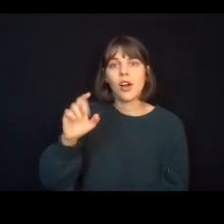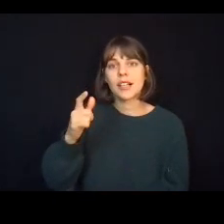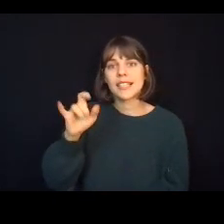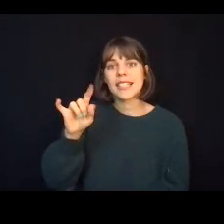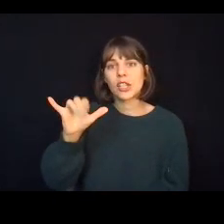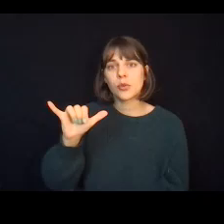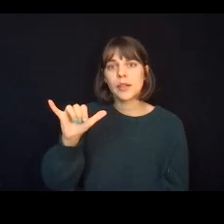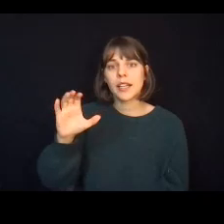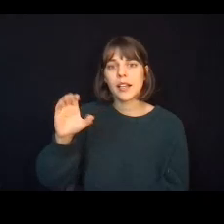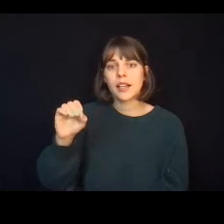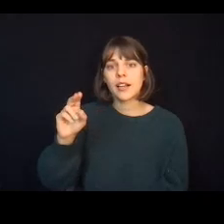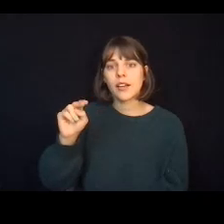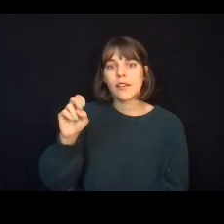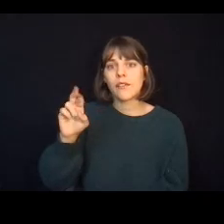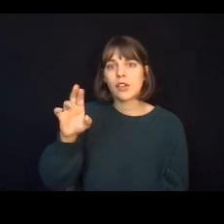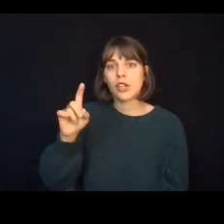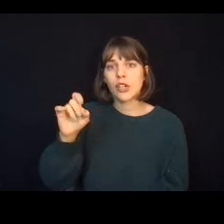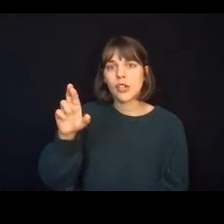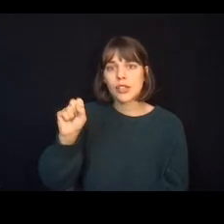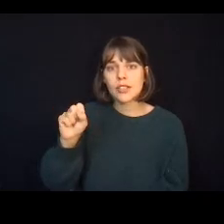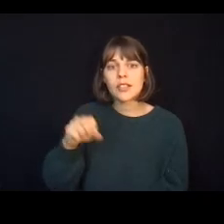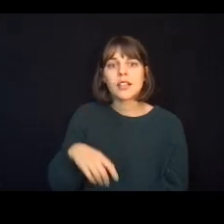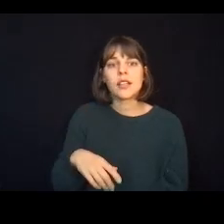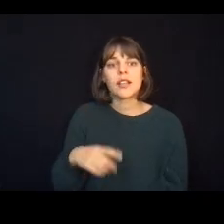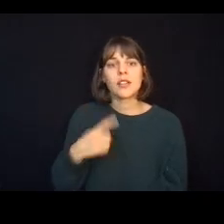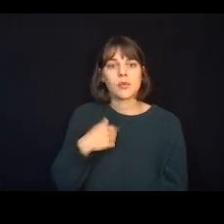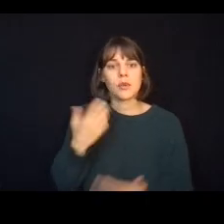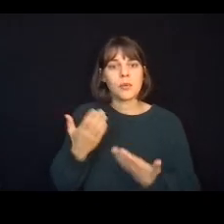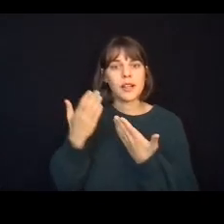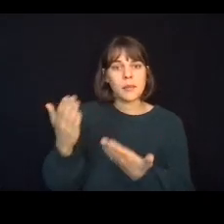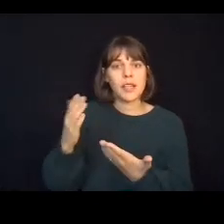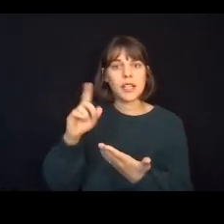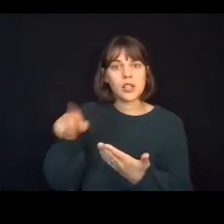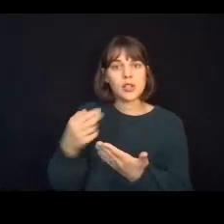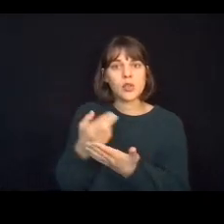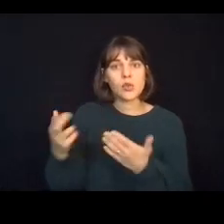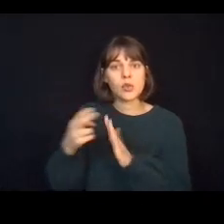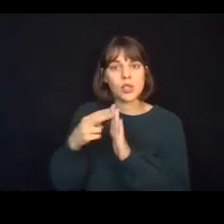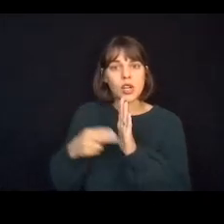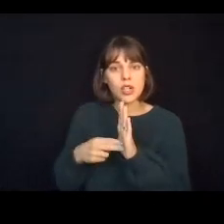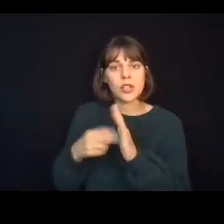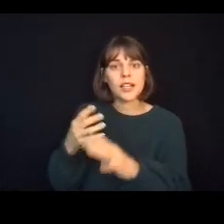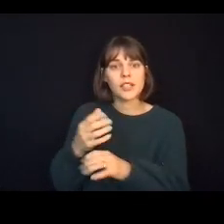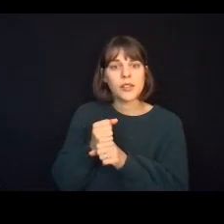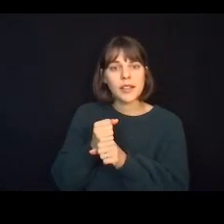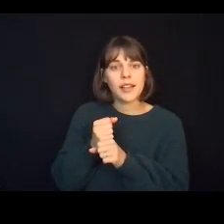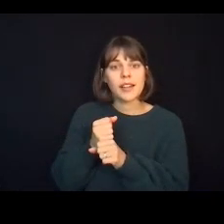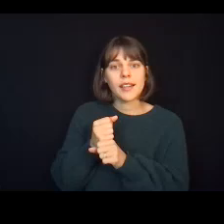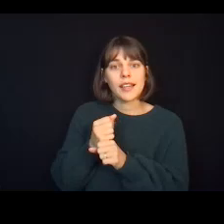source contract be awarded to ABB Incorporated and the amount not to exceed